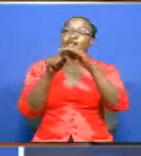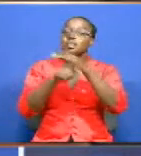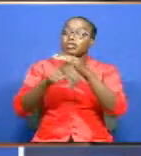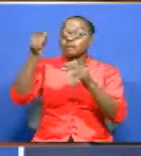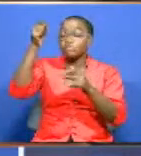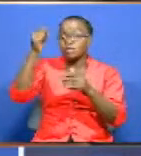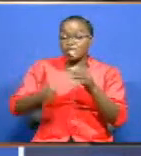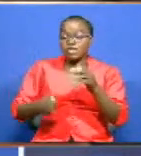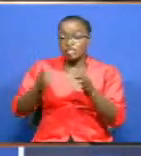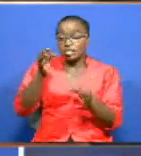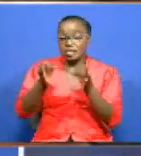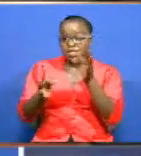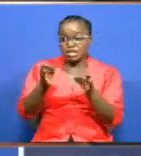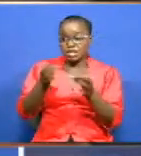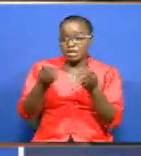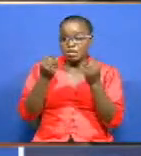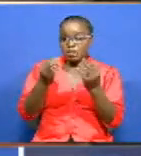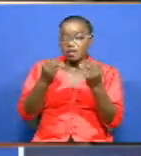for many Kenyans.